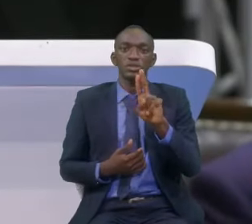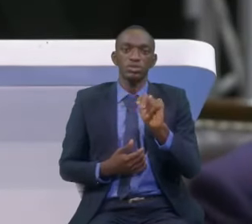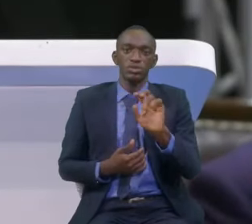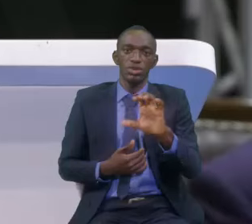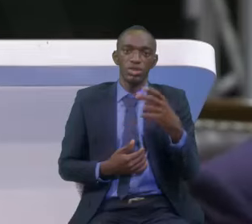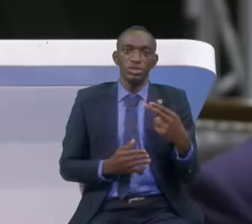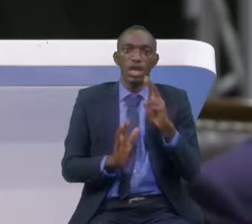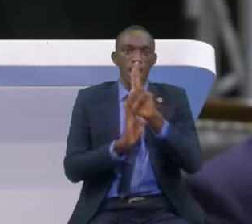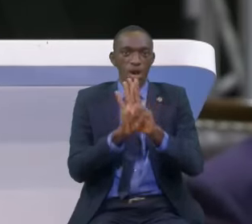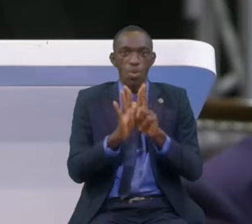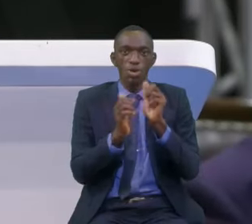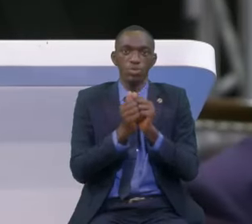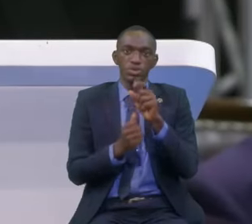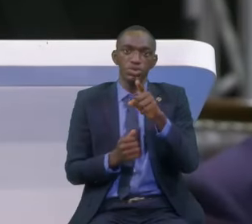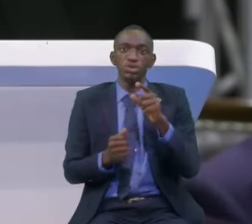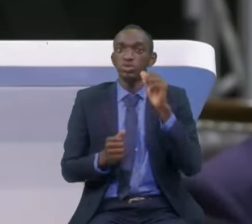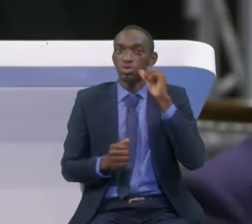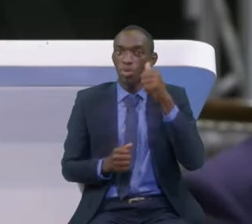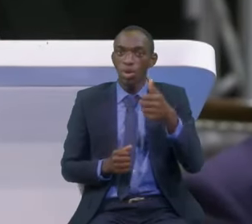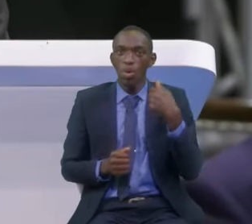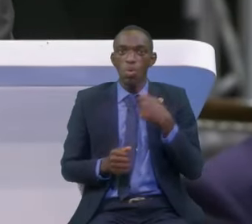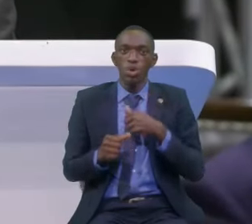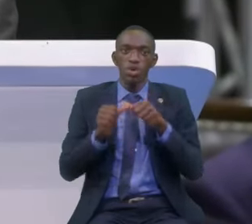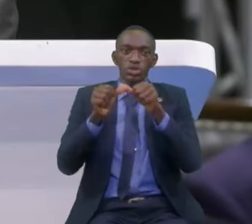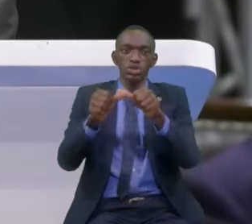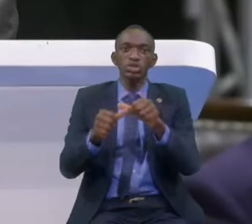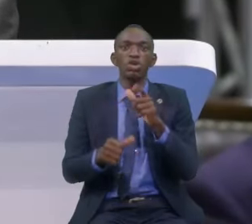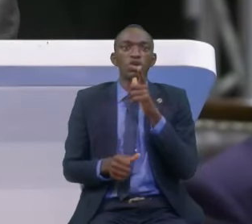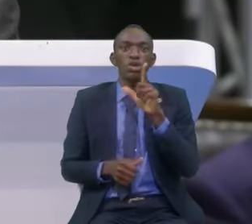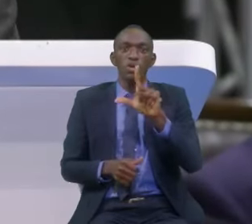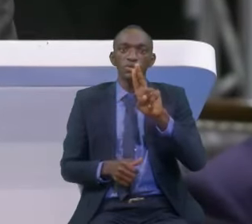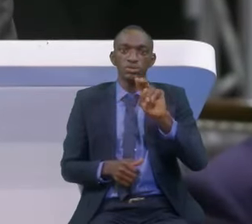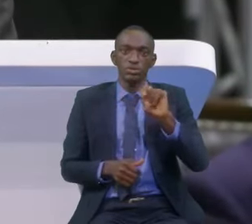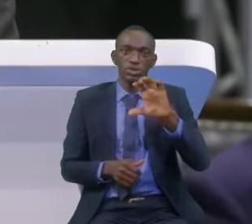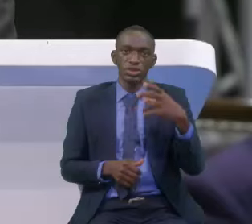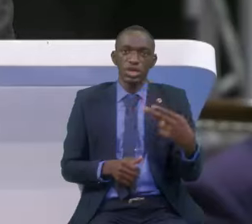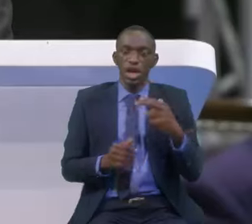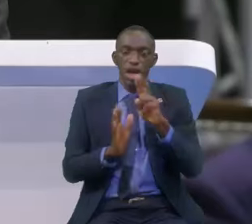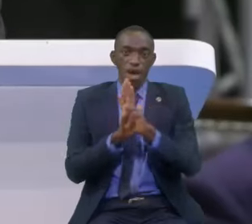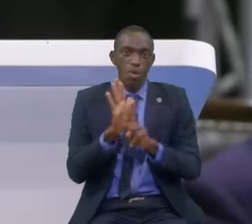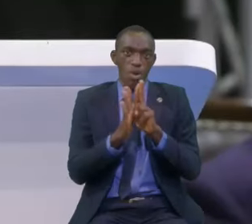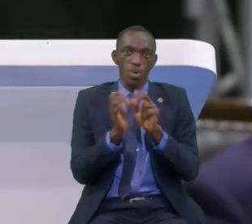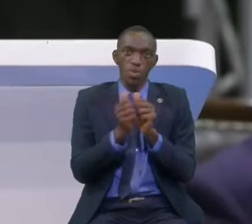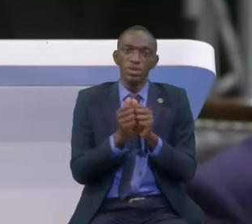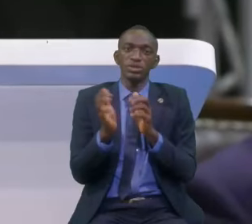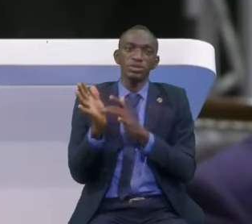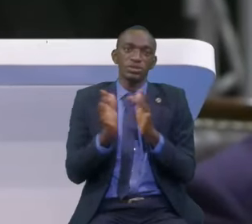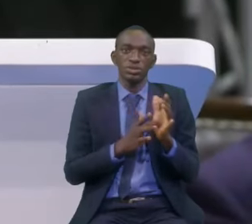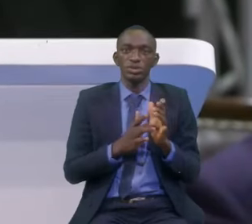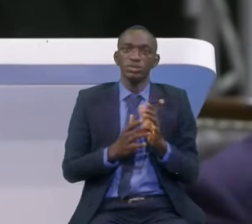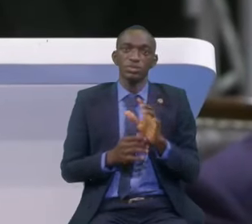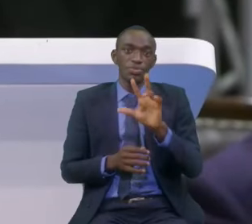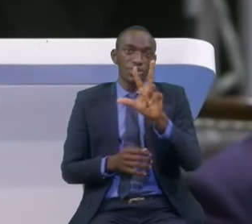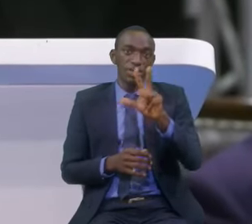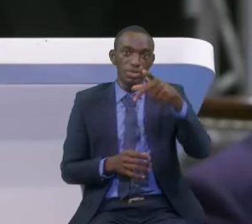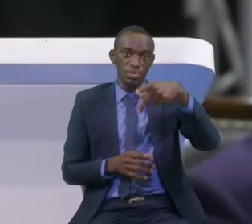Jesus and that's by 300 p.m. at the tent over there by